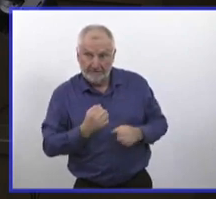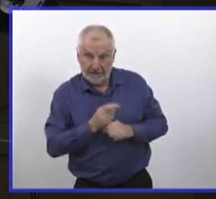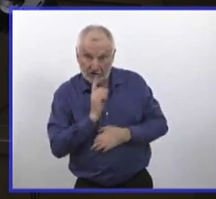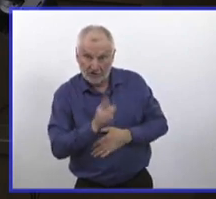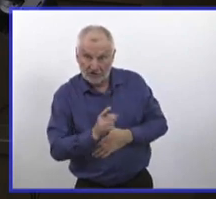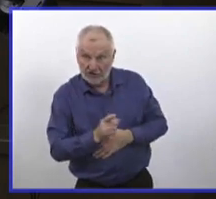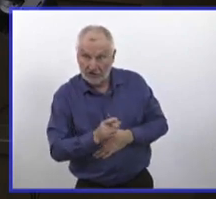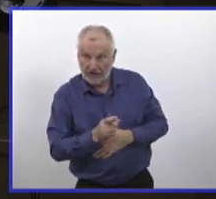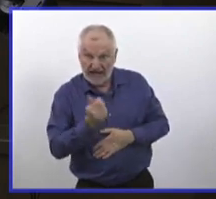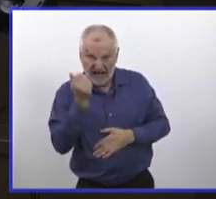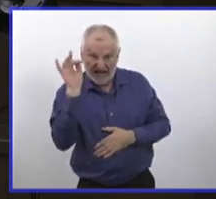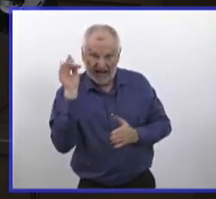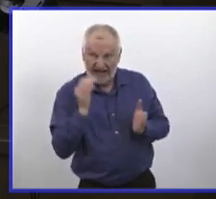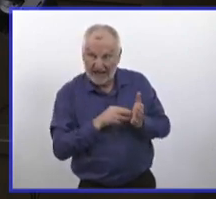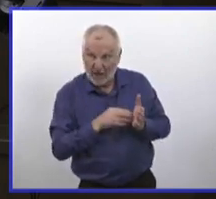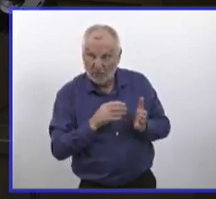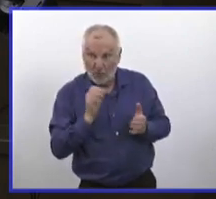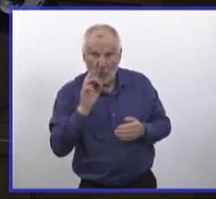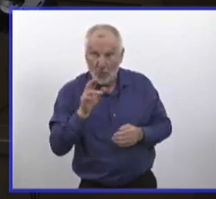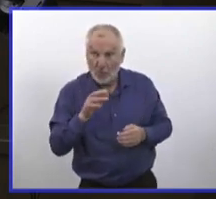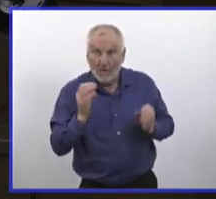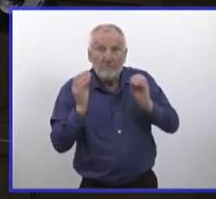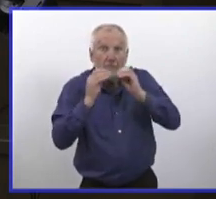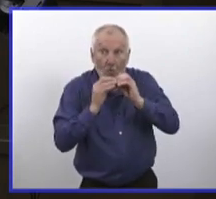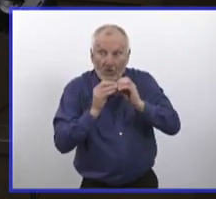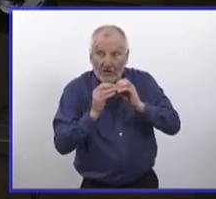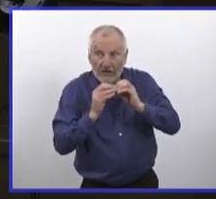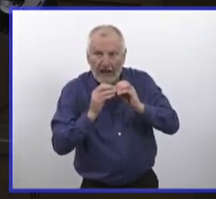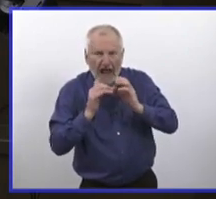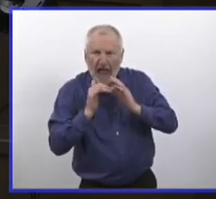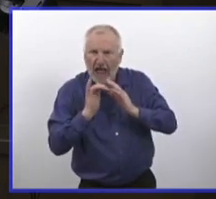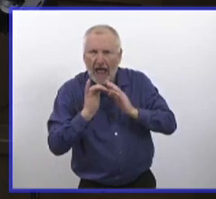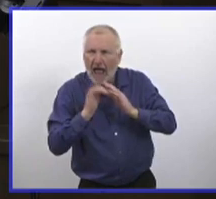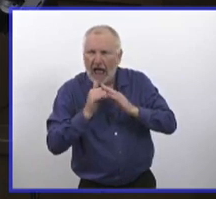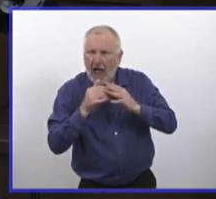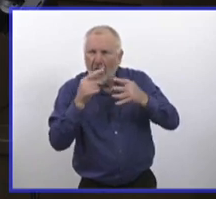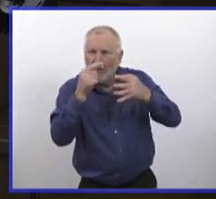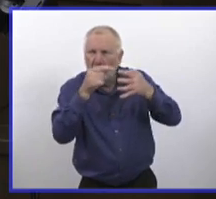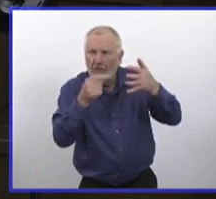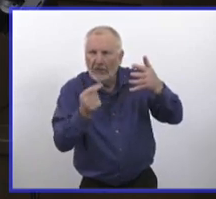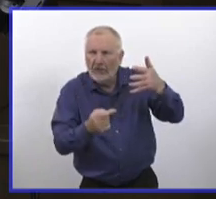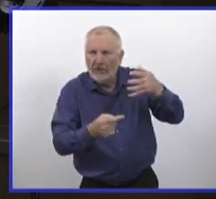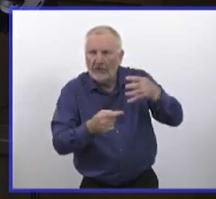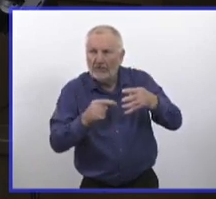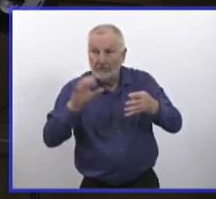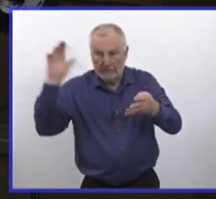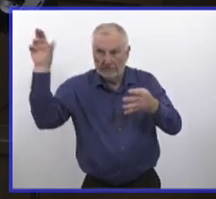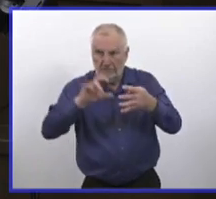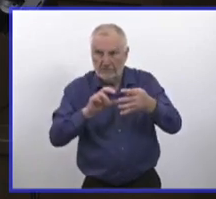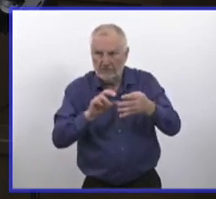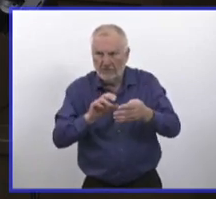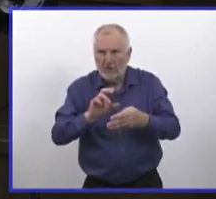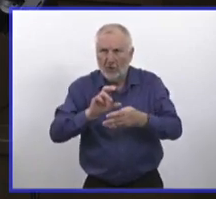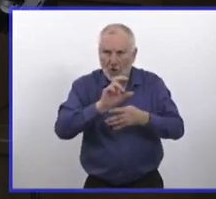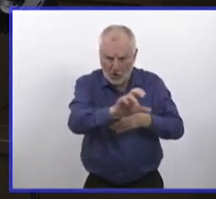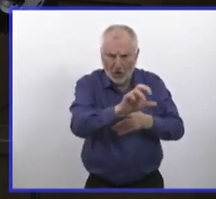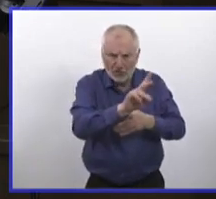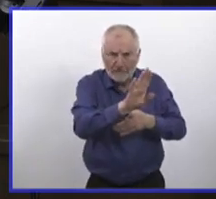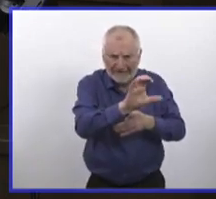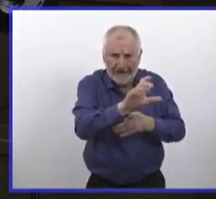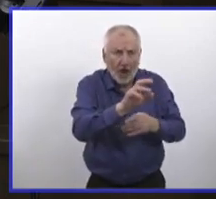or medical clinics in different communities across the province. How do you do that while